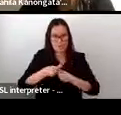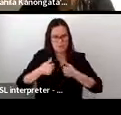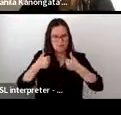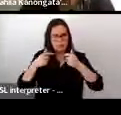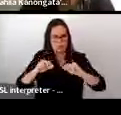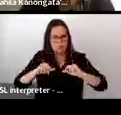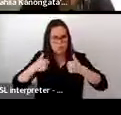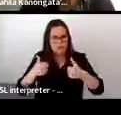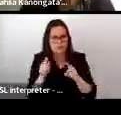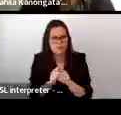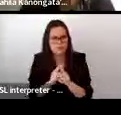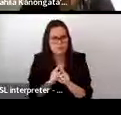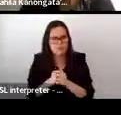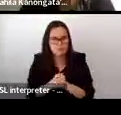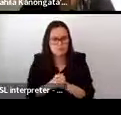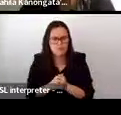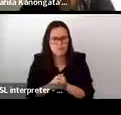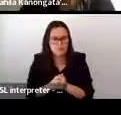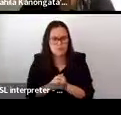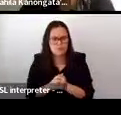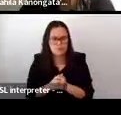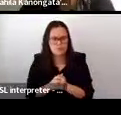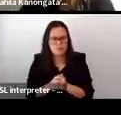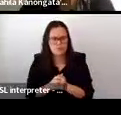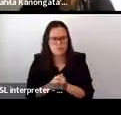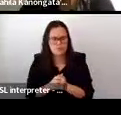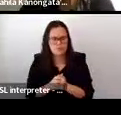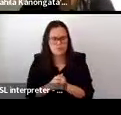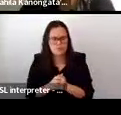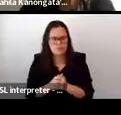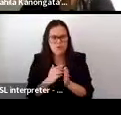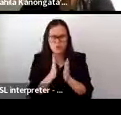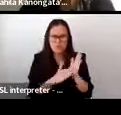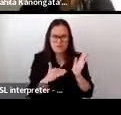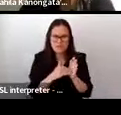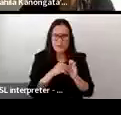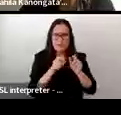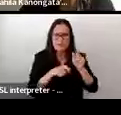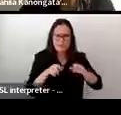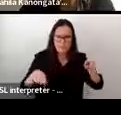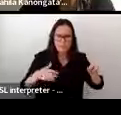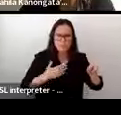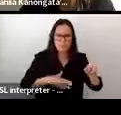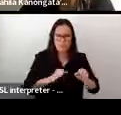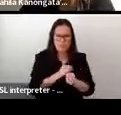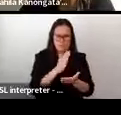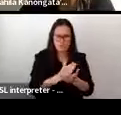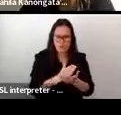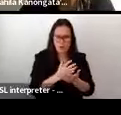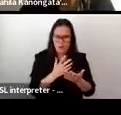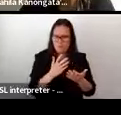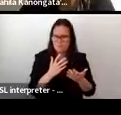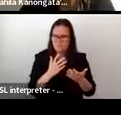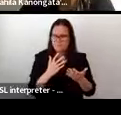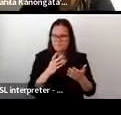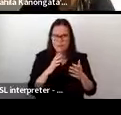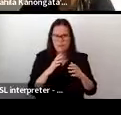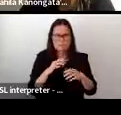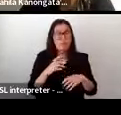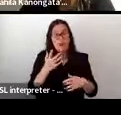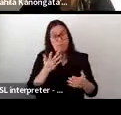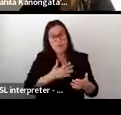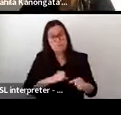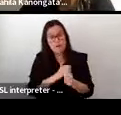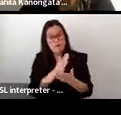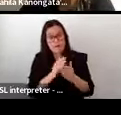access to the broadest pool of employees possible. Education and employment barriers get in the way, as do barriers